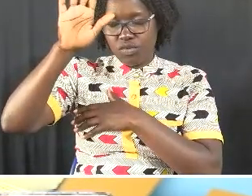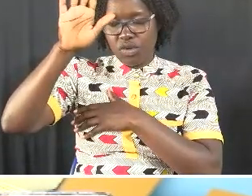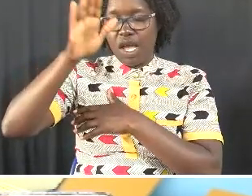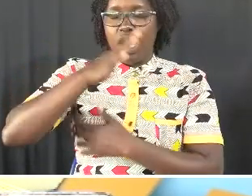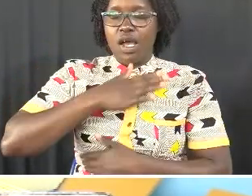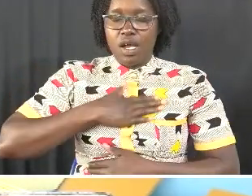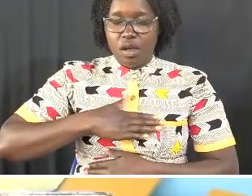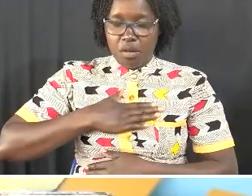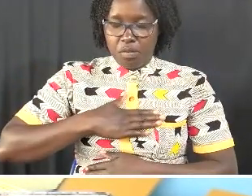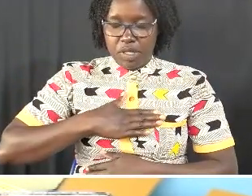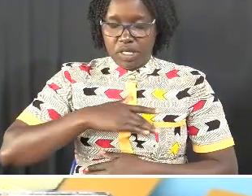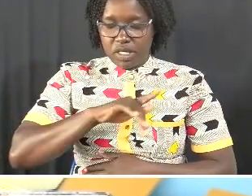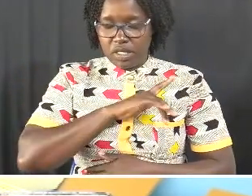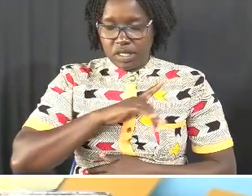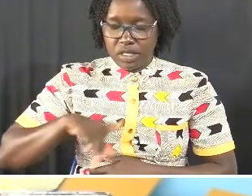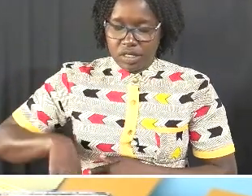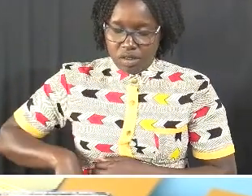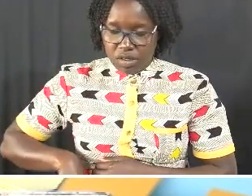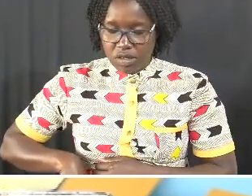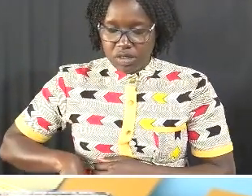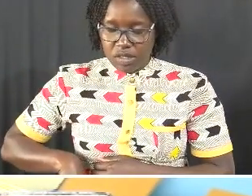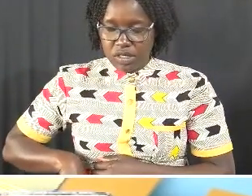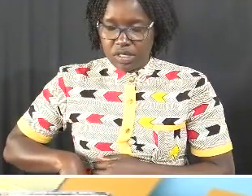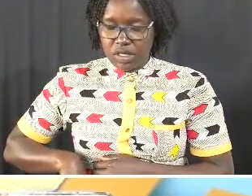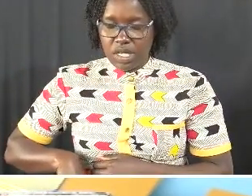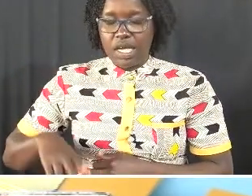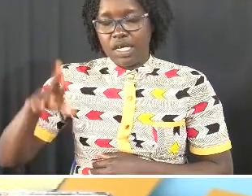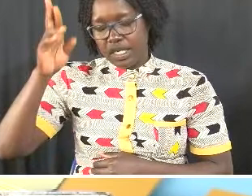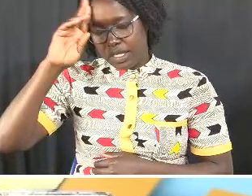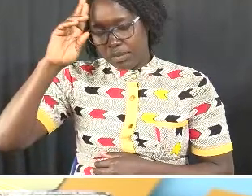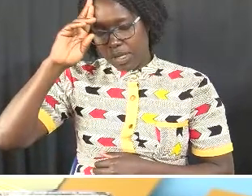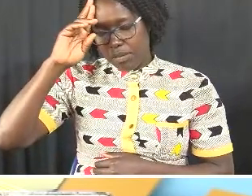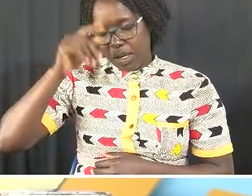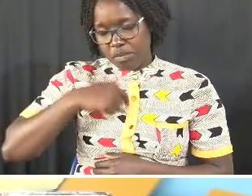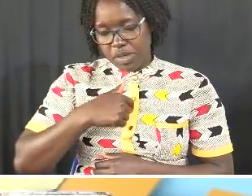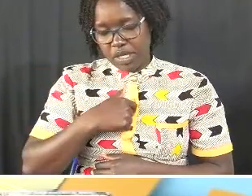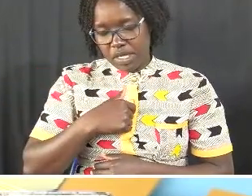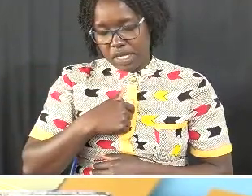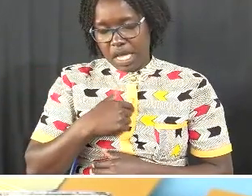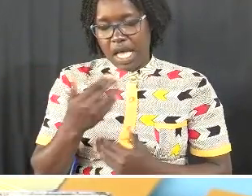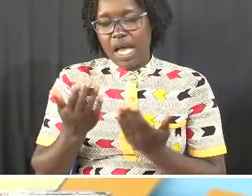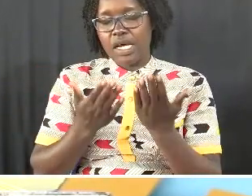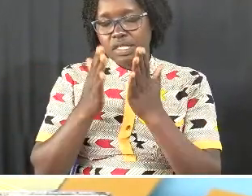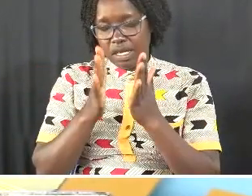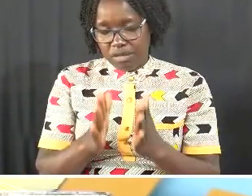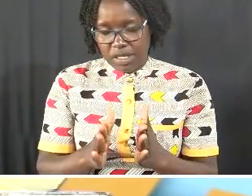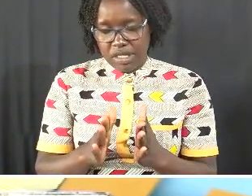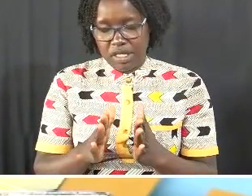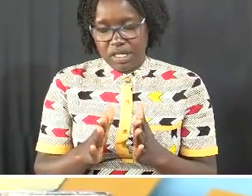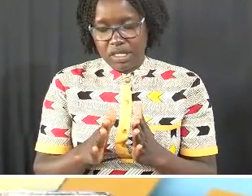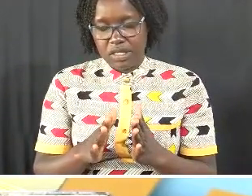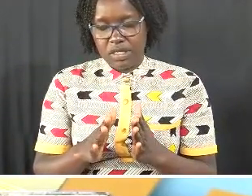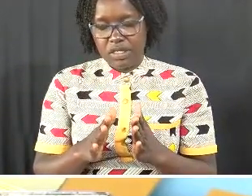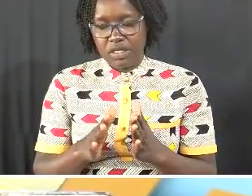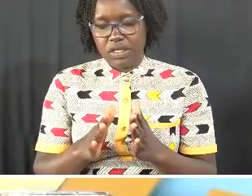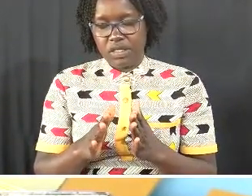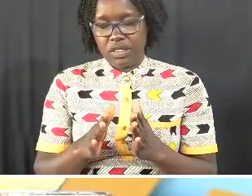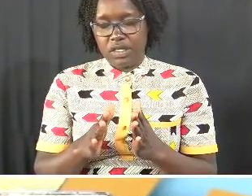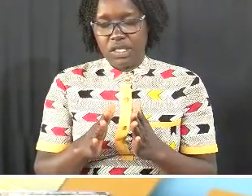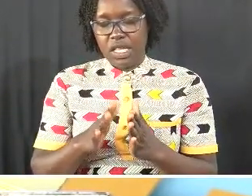Please, Lord, remember me, a mere servant,